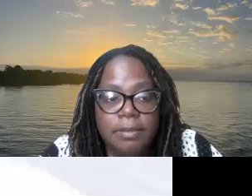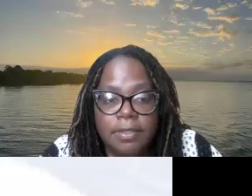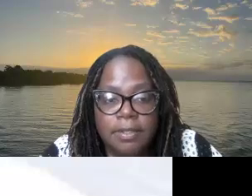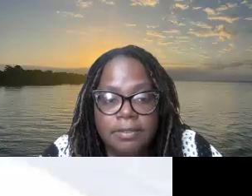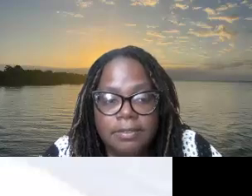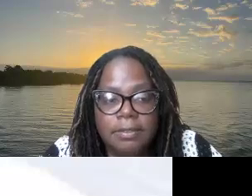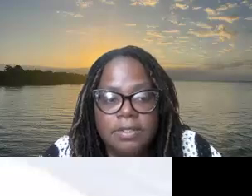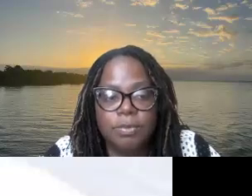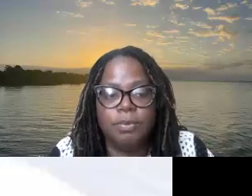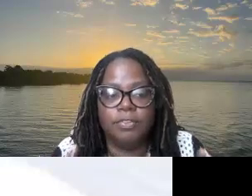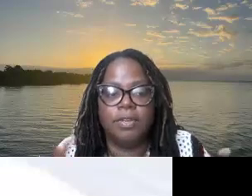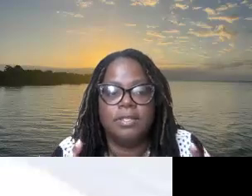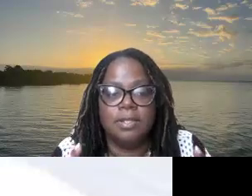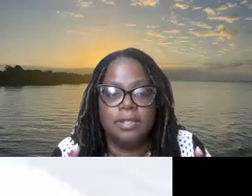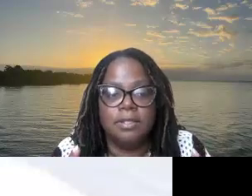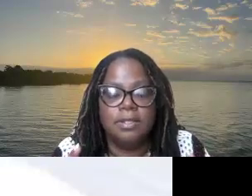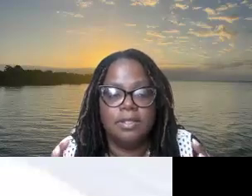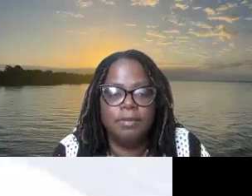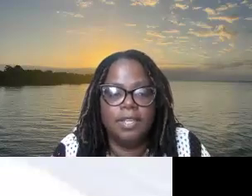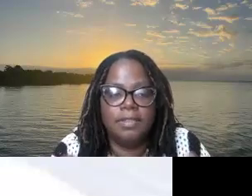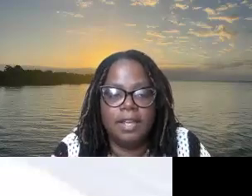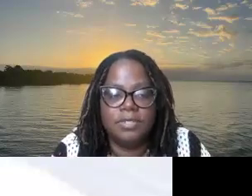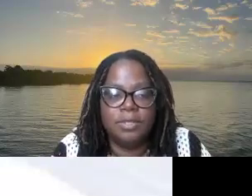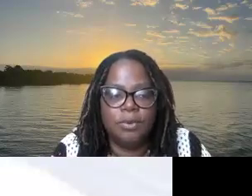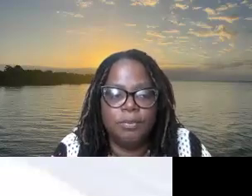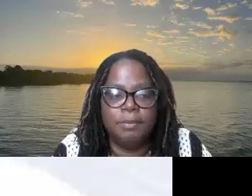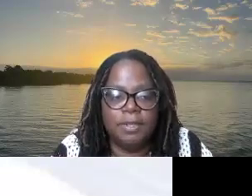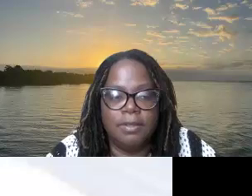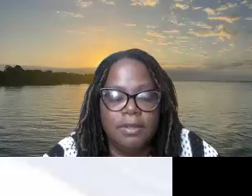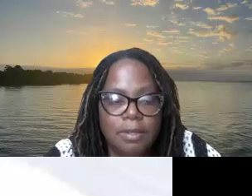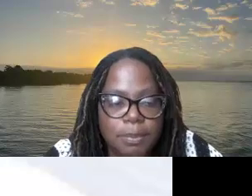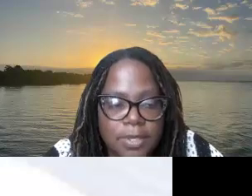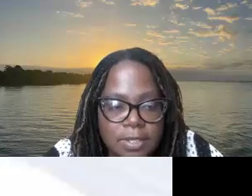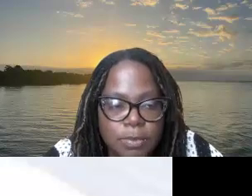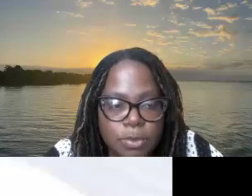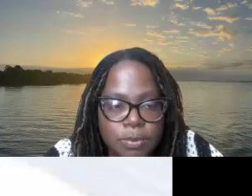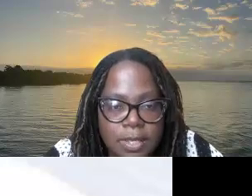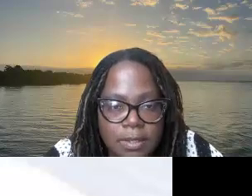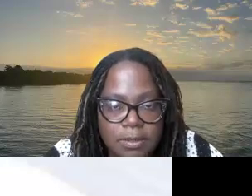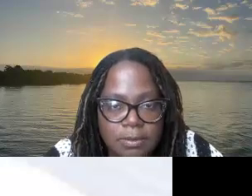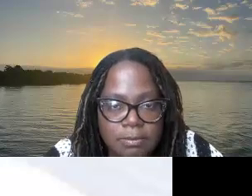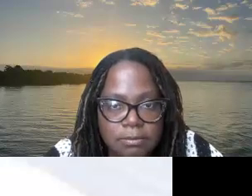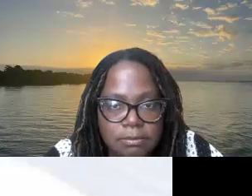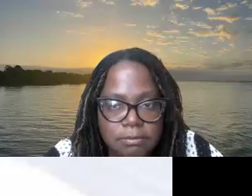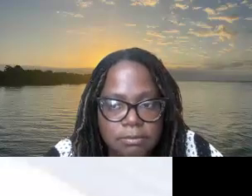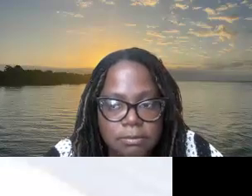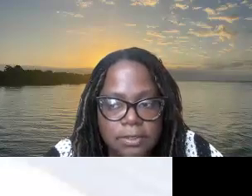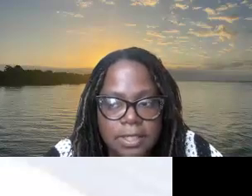being healthy, right? So people feel isolated, and again, the house and the home might be the place that absorbs that.